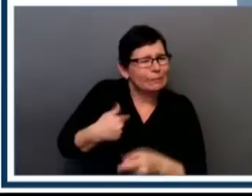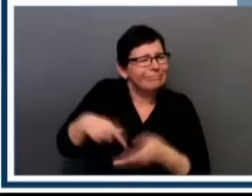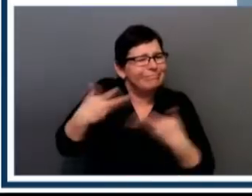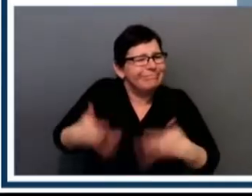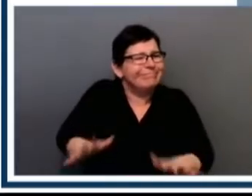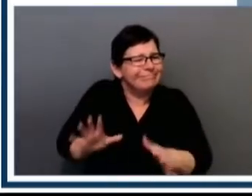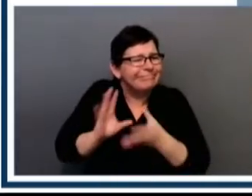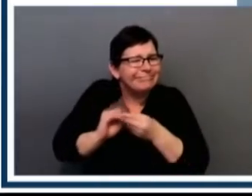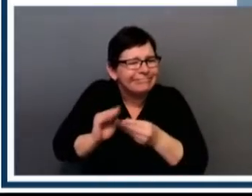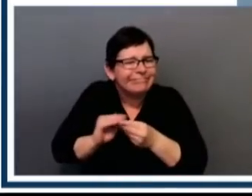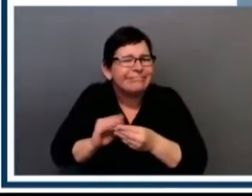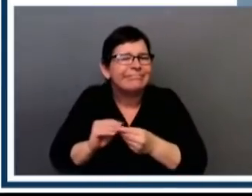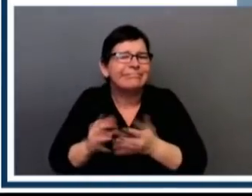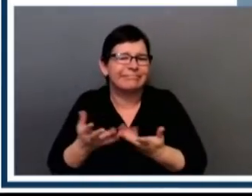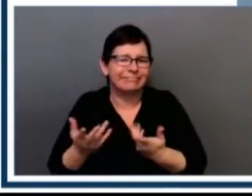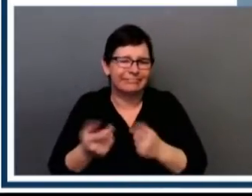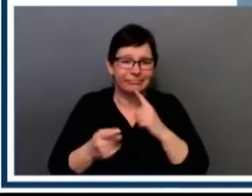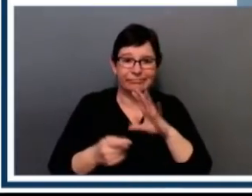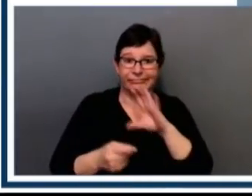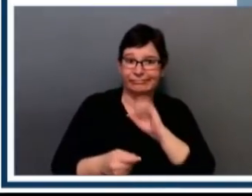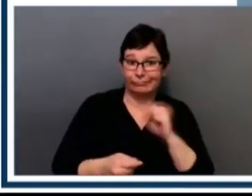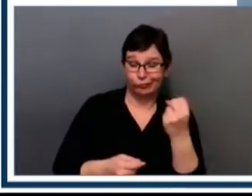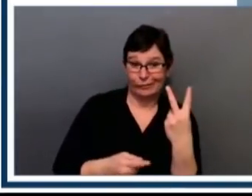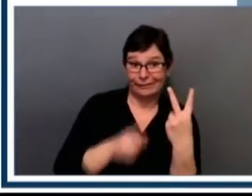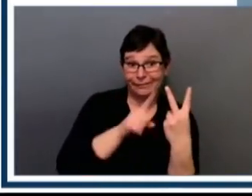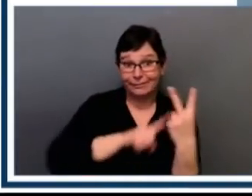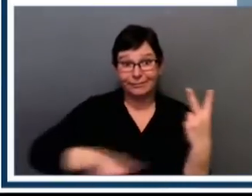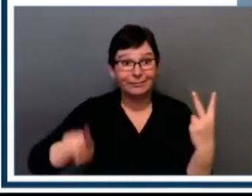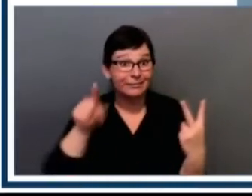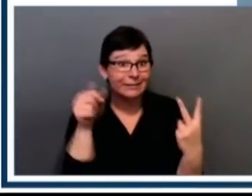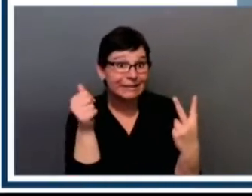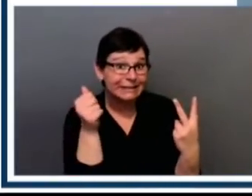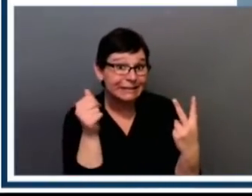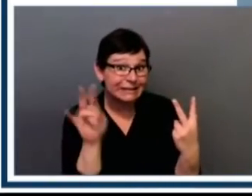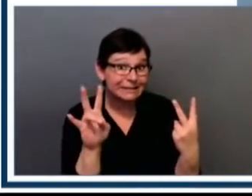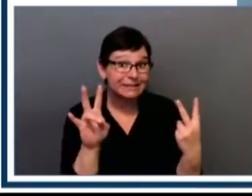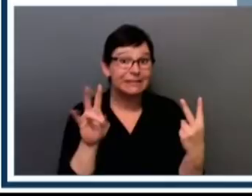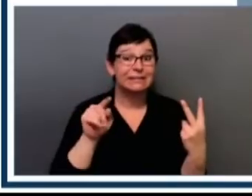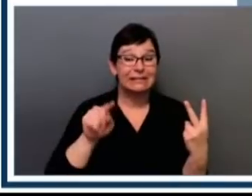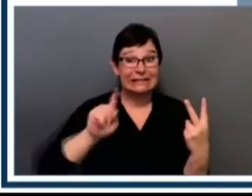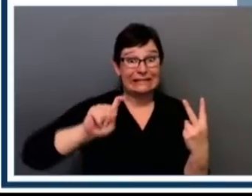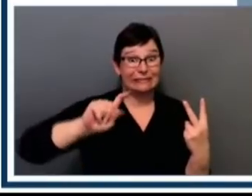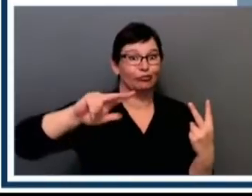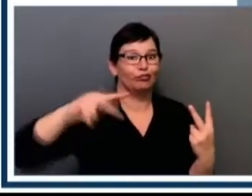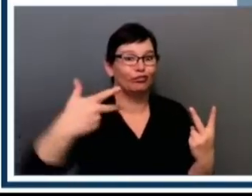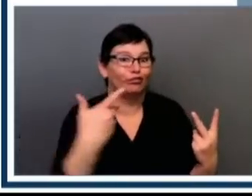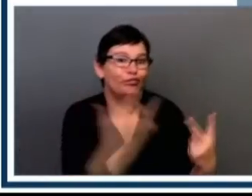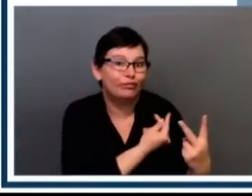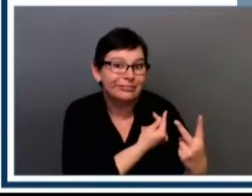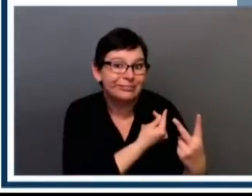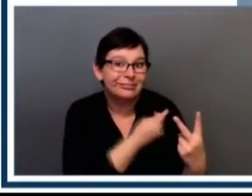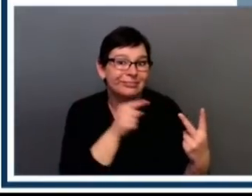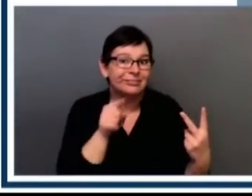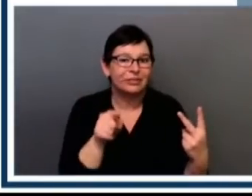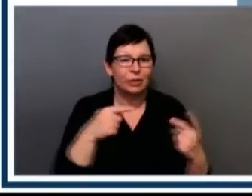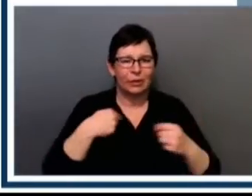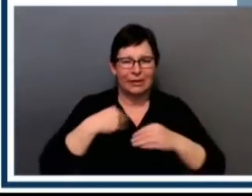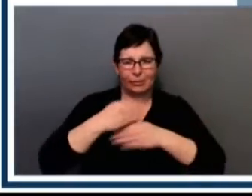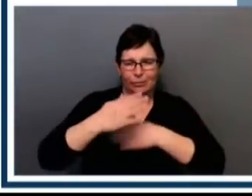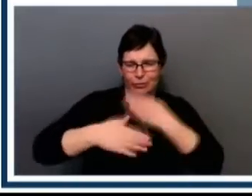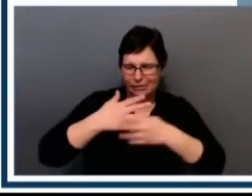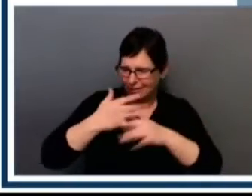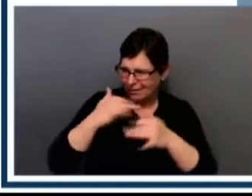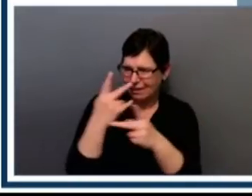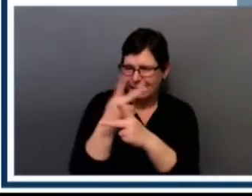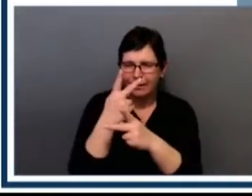We're in the process of figuring out exactly when the latest vaccine, Novavax, is going to come to Nova Scotia and how we make